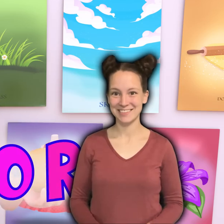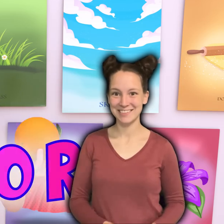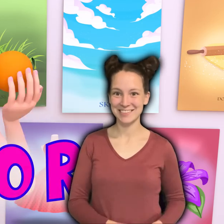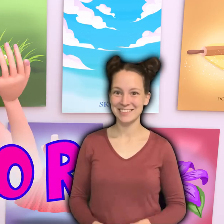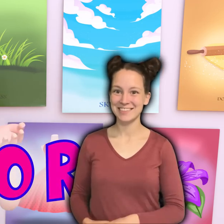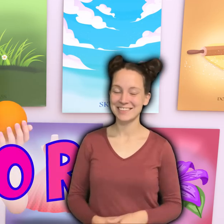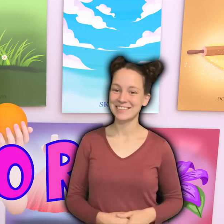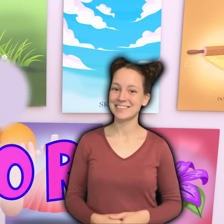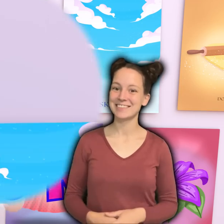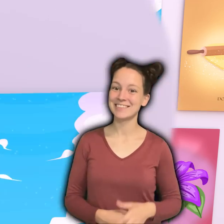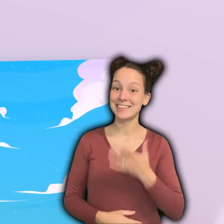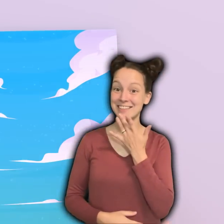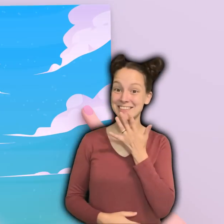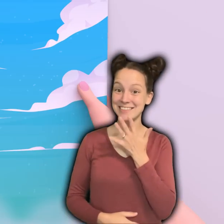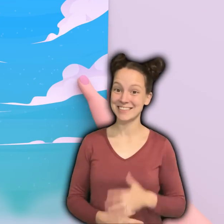colors